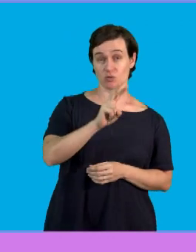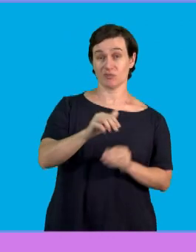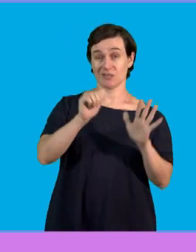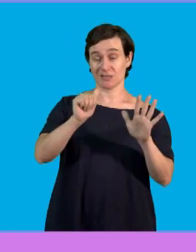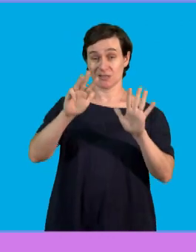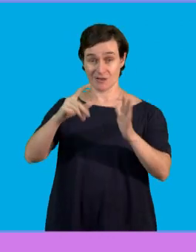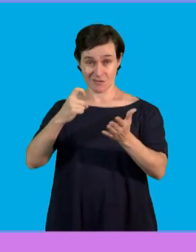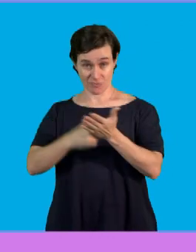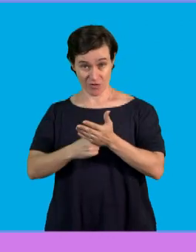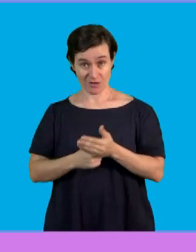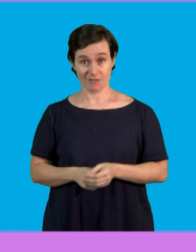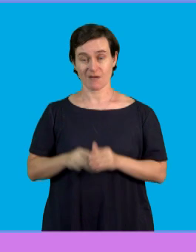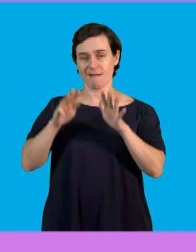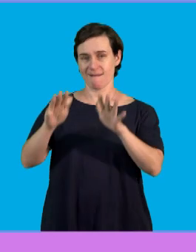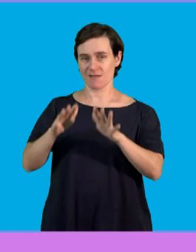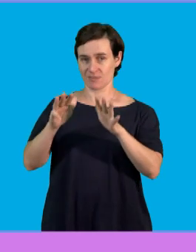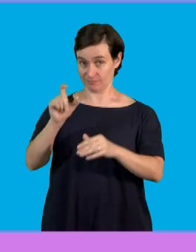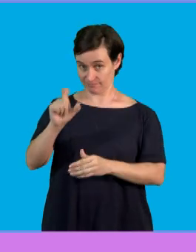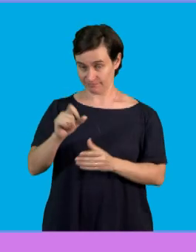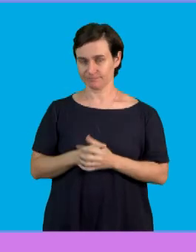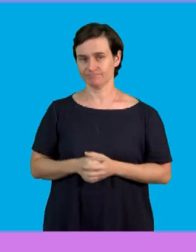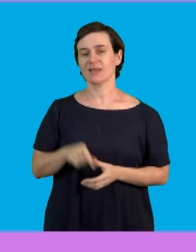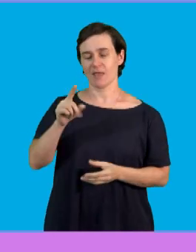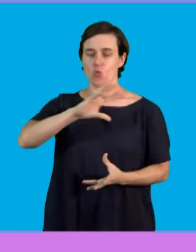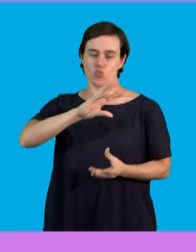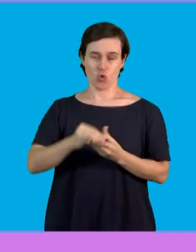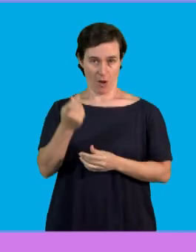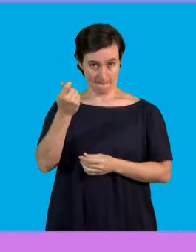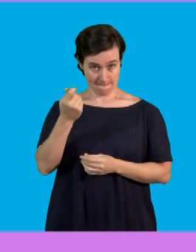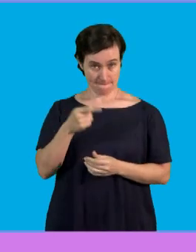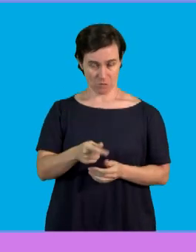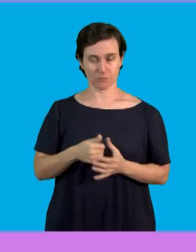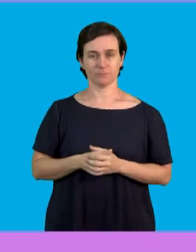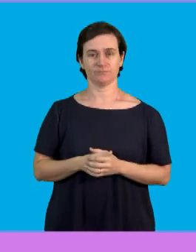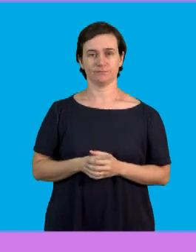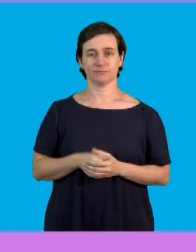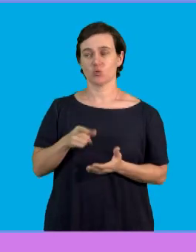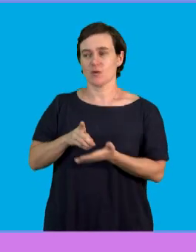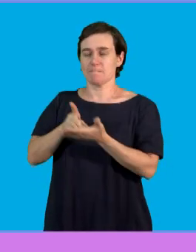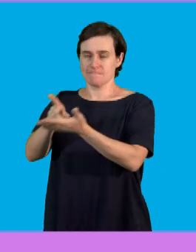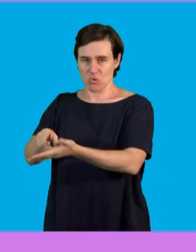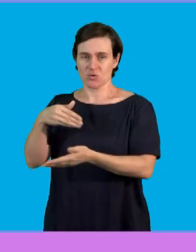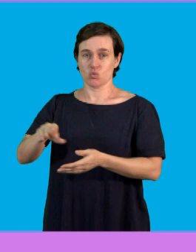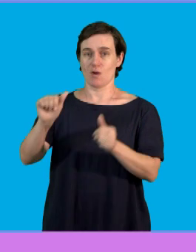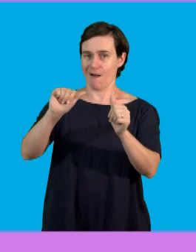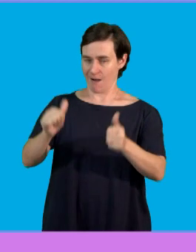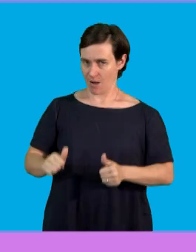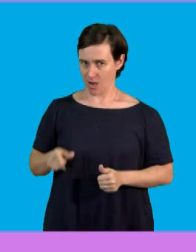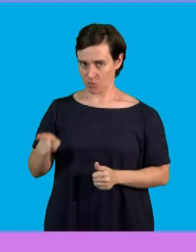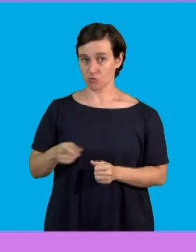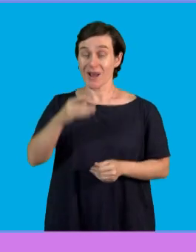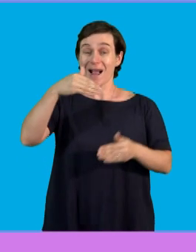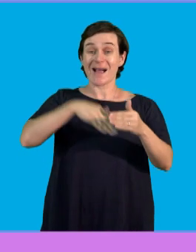23,269 rand 19 cents. So that is the total amount that has been deposited. So it will appear on